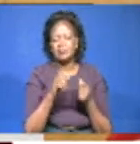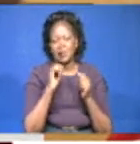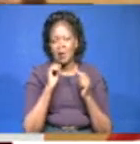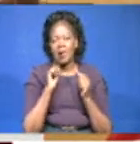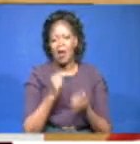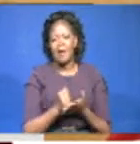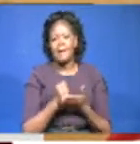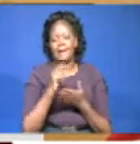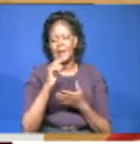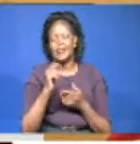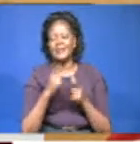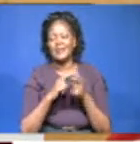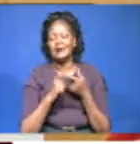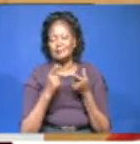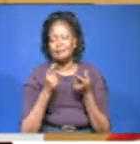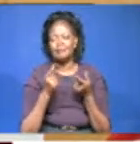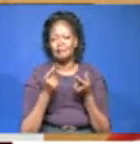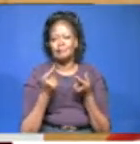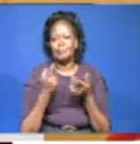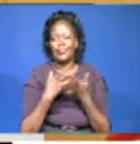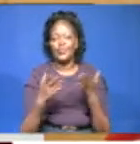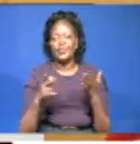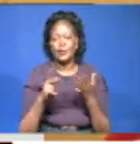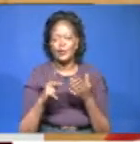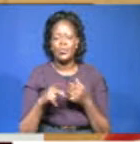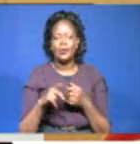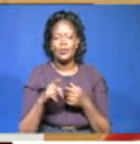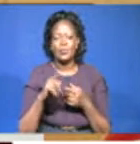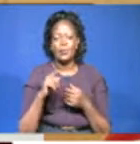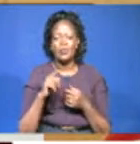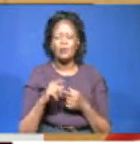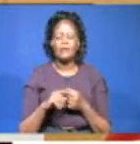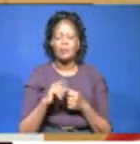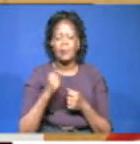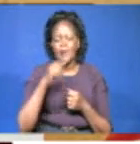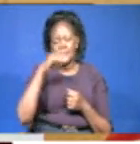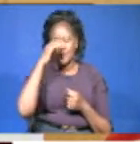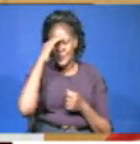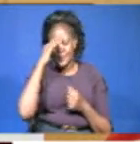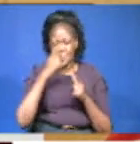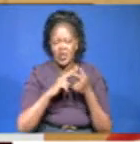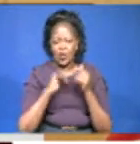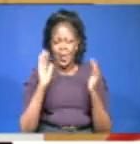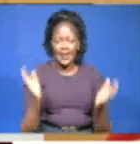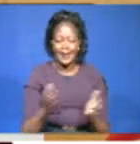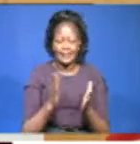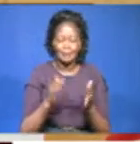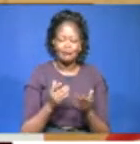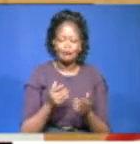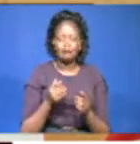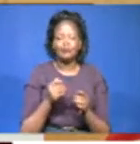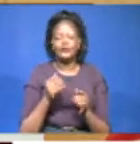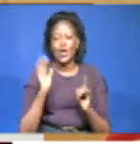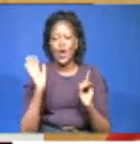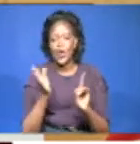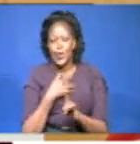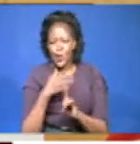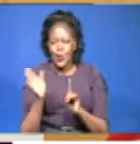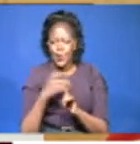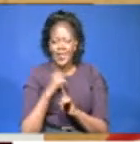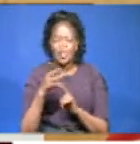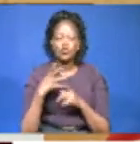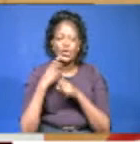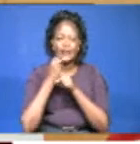That becomes the raw material to Kenya Breweries, a big corporate. And I would be encouraging, by persuasion, these corporates to